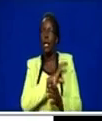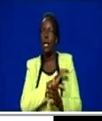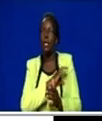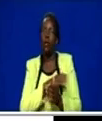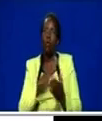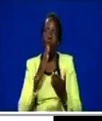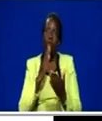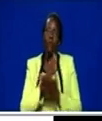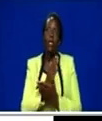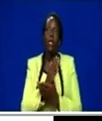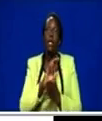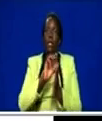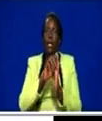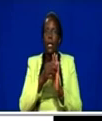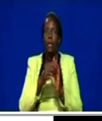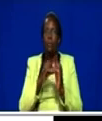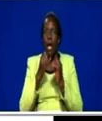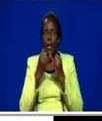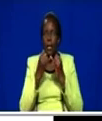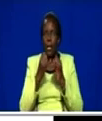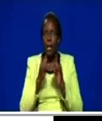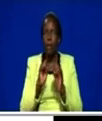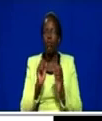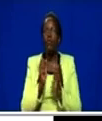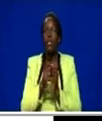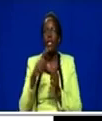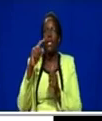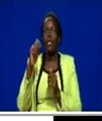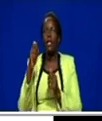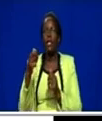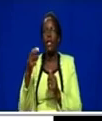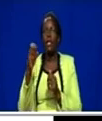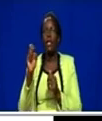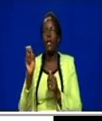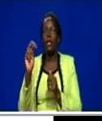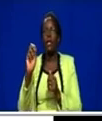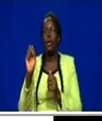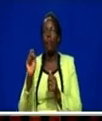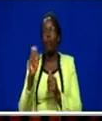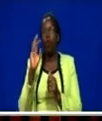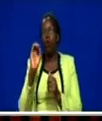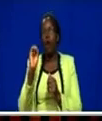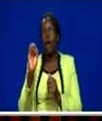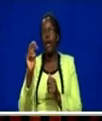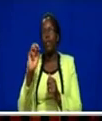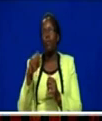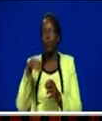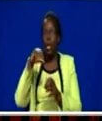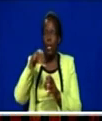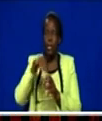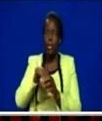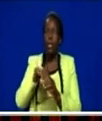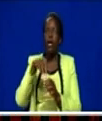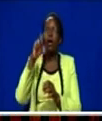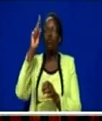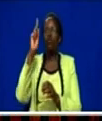fact that can be identified with a theme or item in question. Our